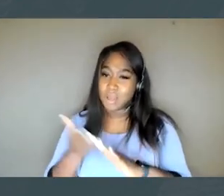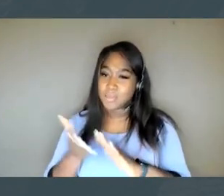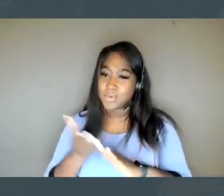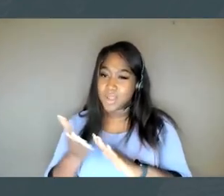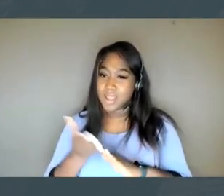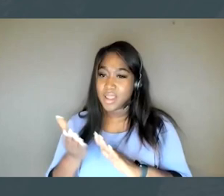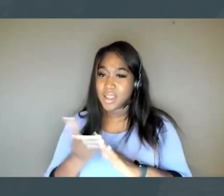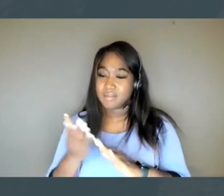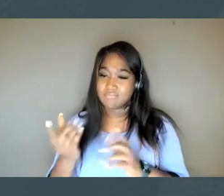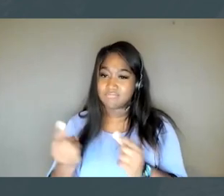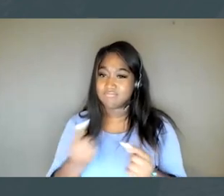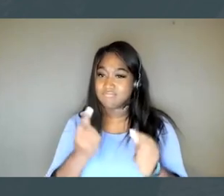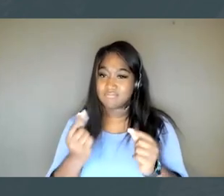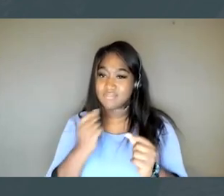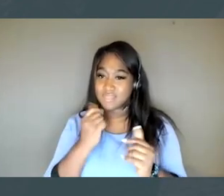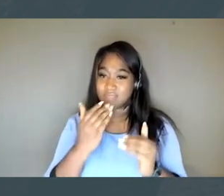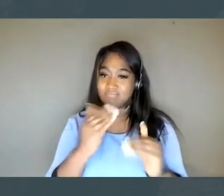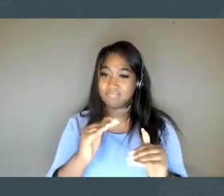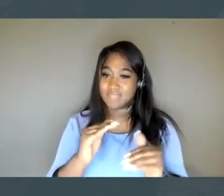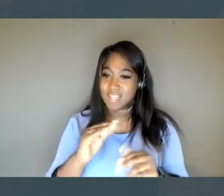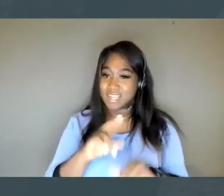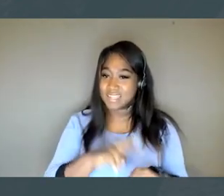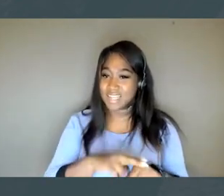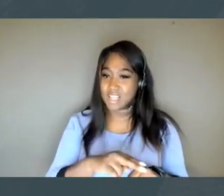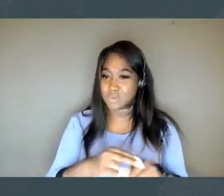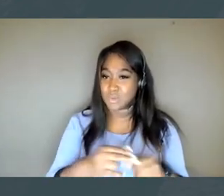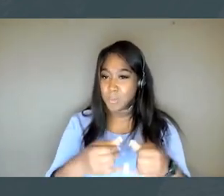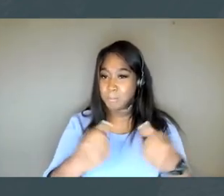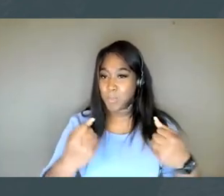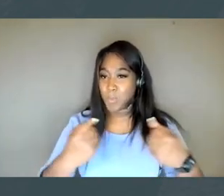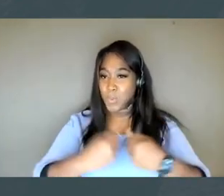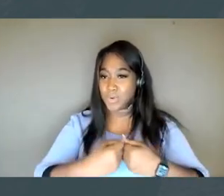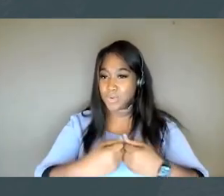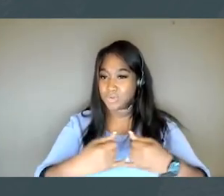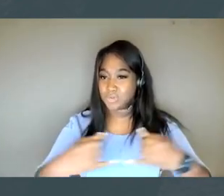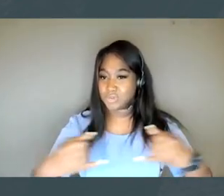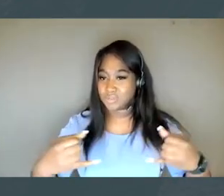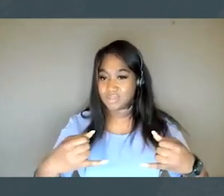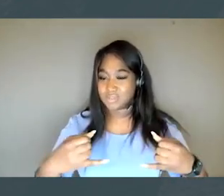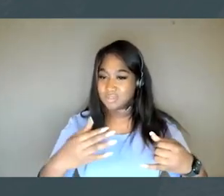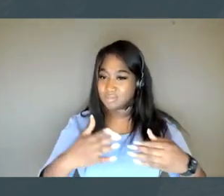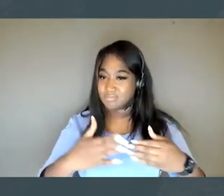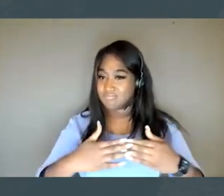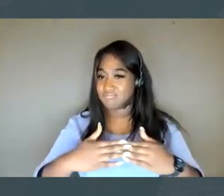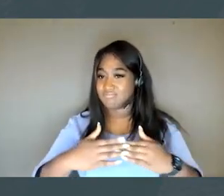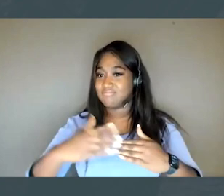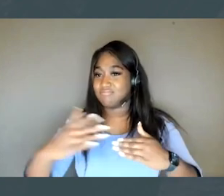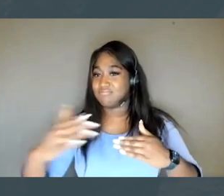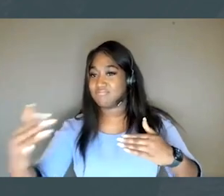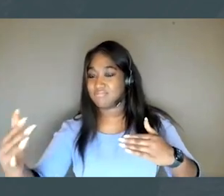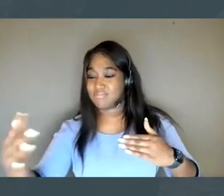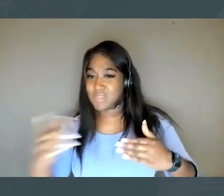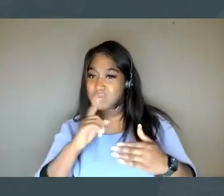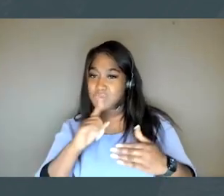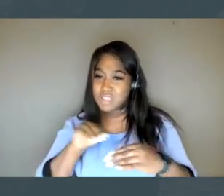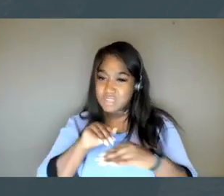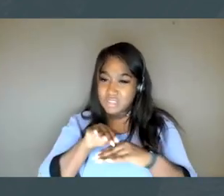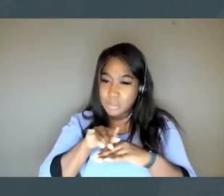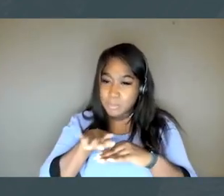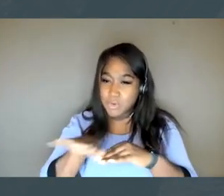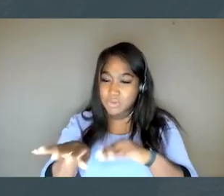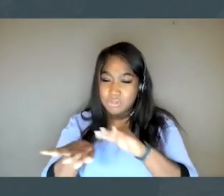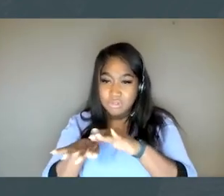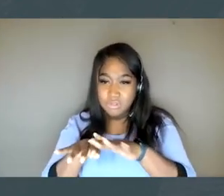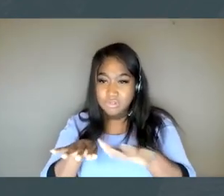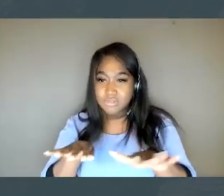beyond national borders. And doing that being so, I mean, meaning being so subversive truly